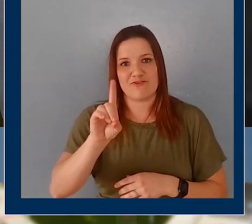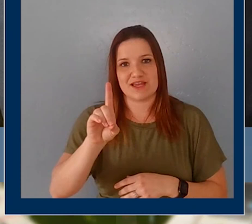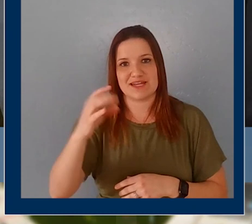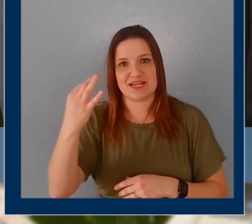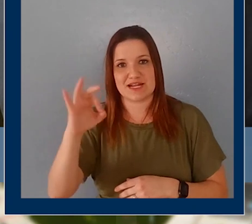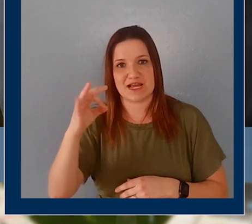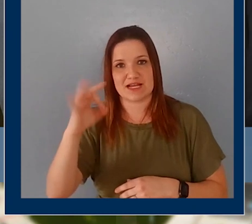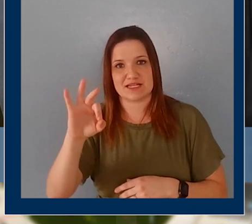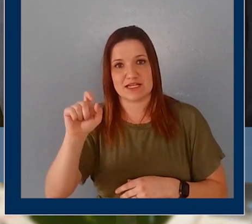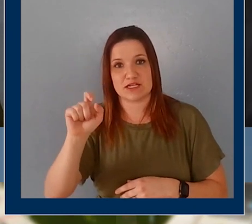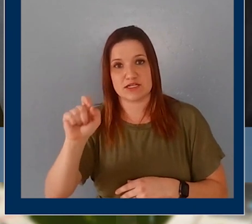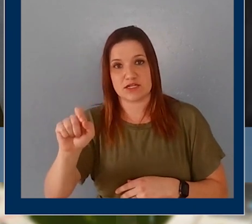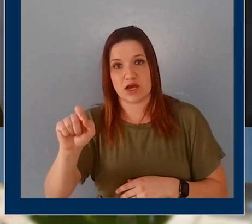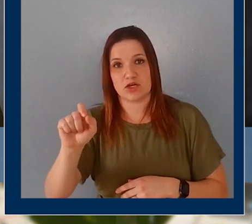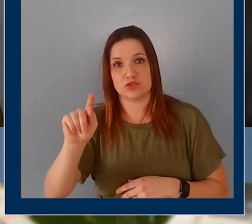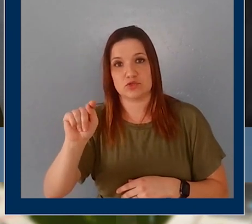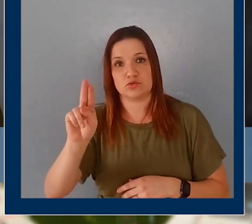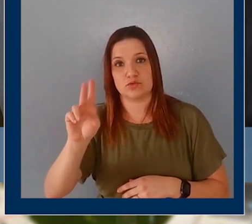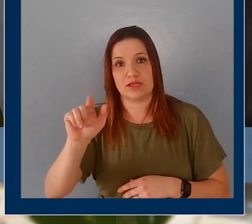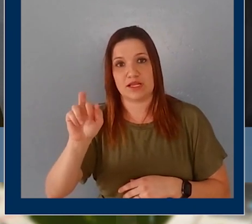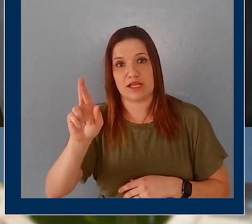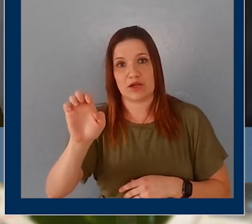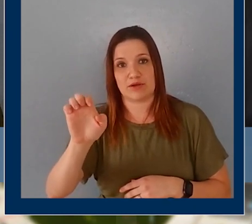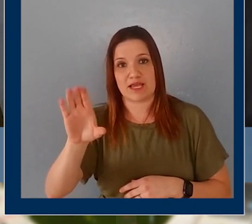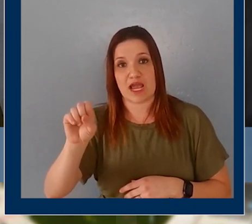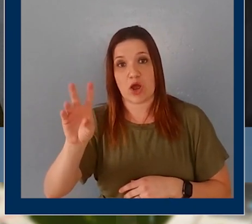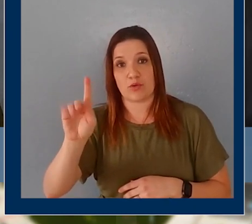So if you go to a website called